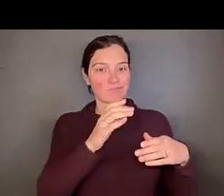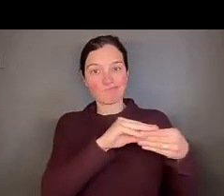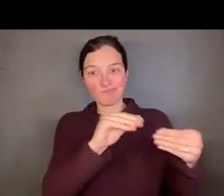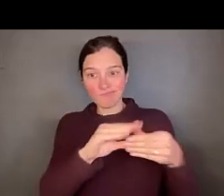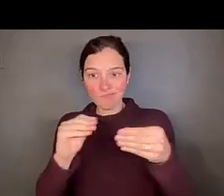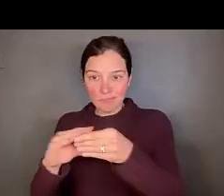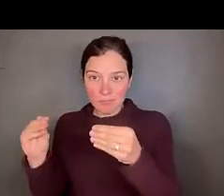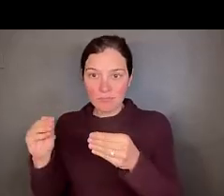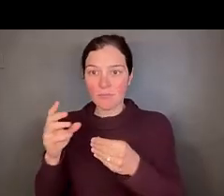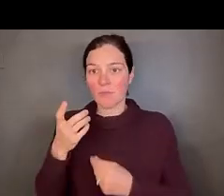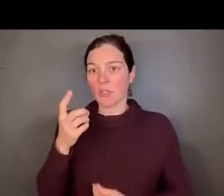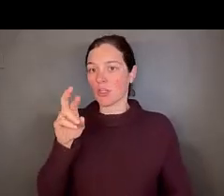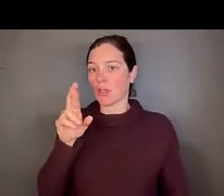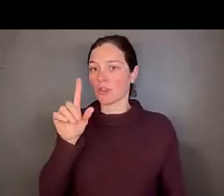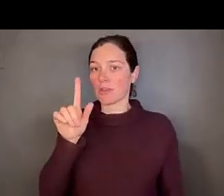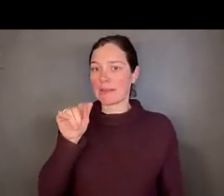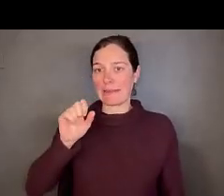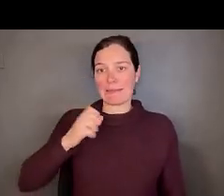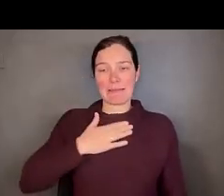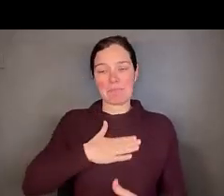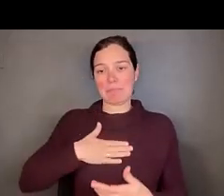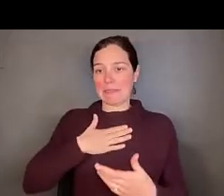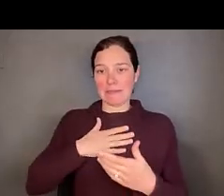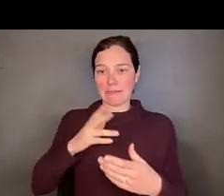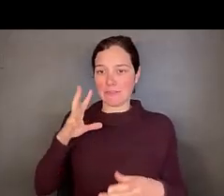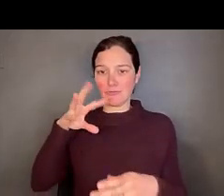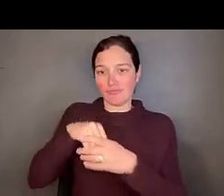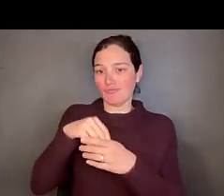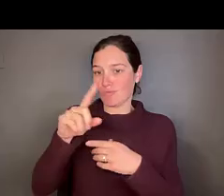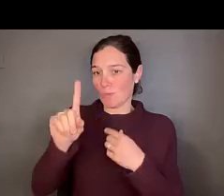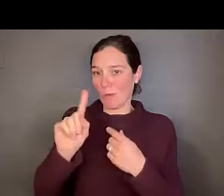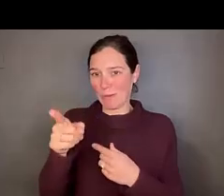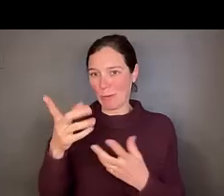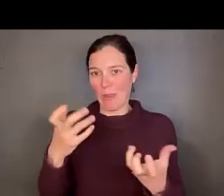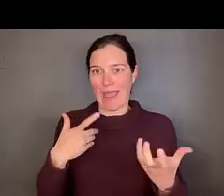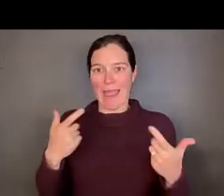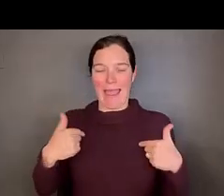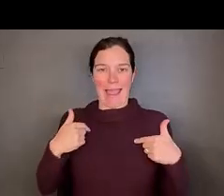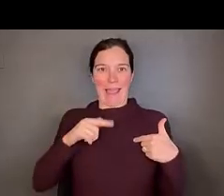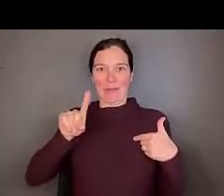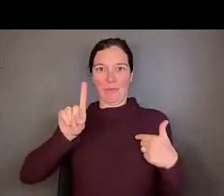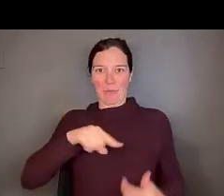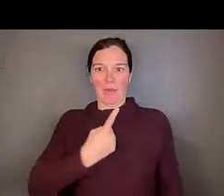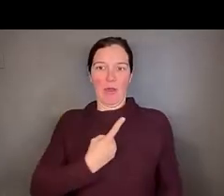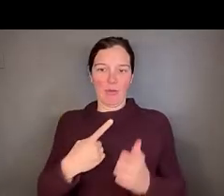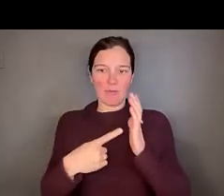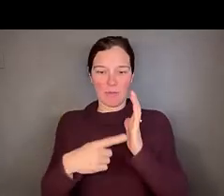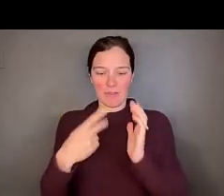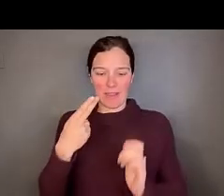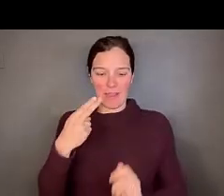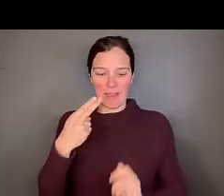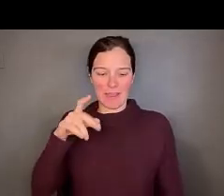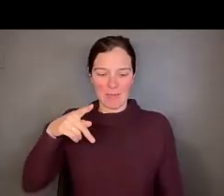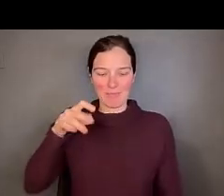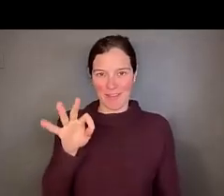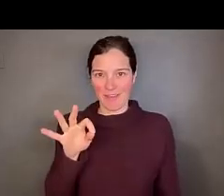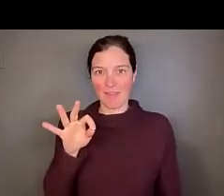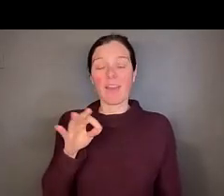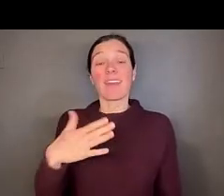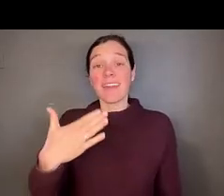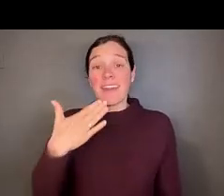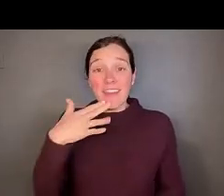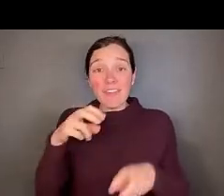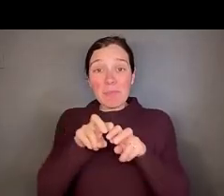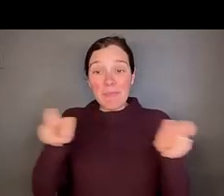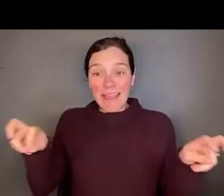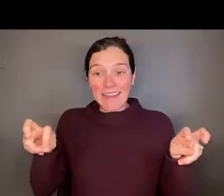in wherever you want to share. I don't want this just to be me representing HCPF. So thank you for our panelists